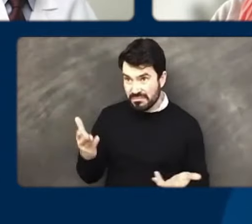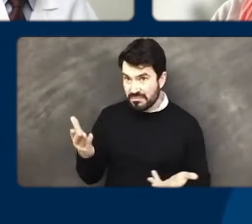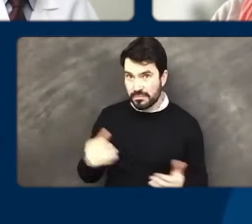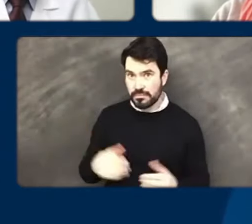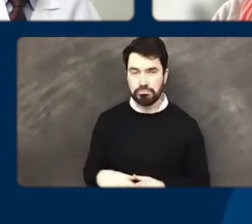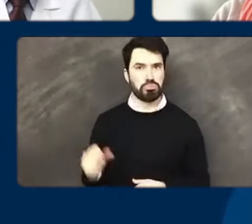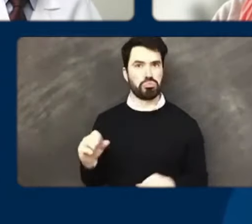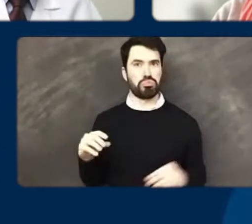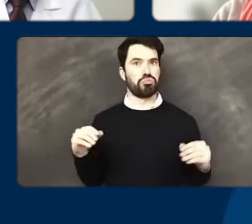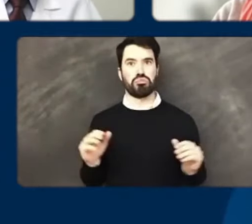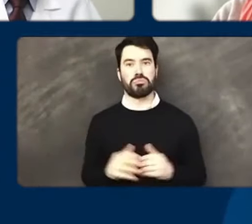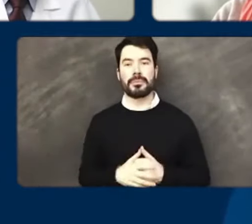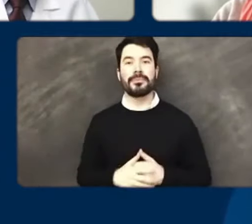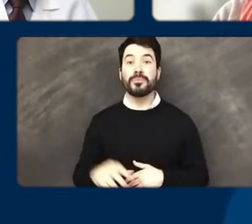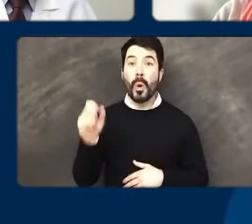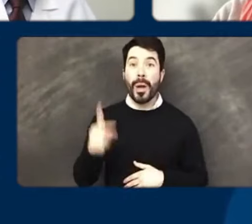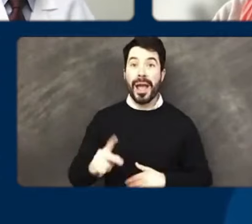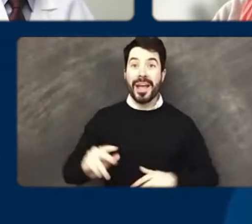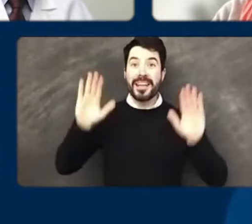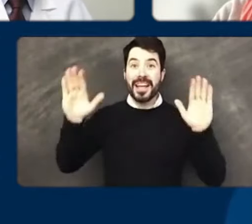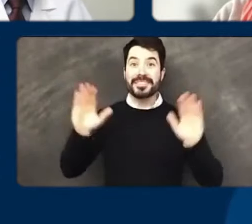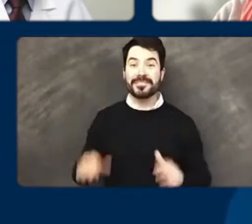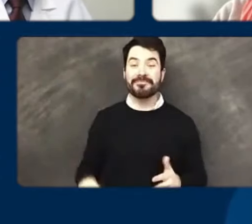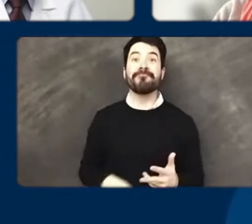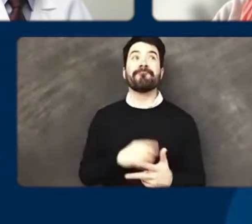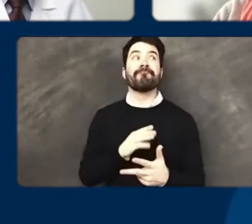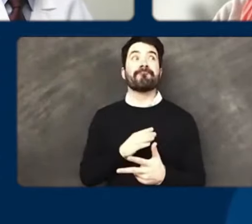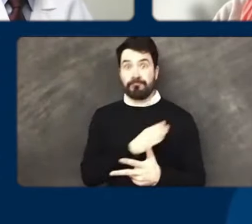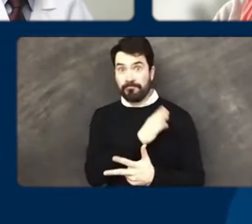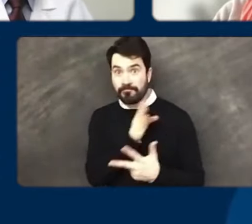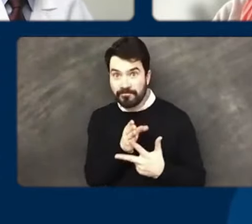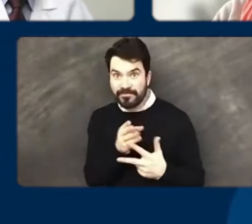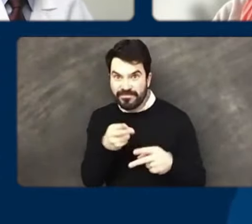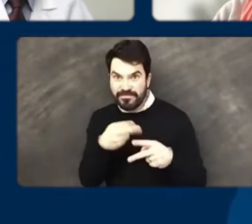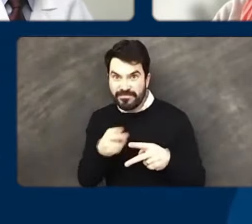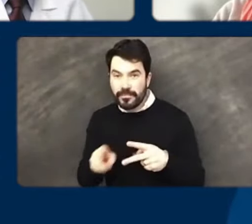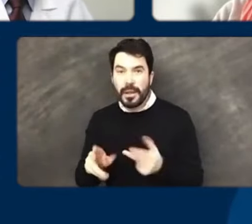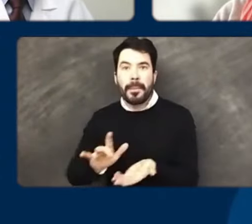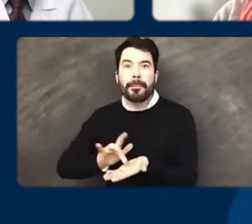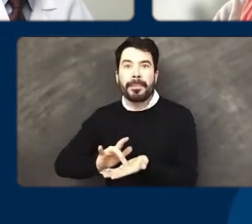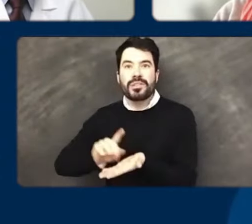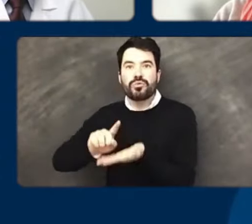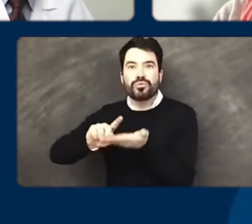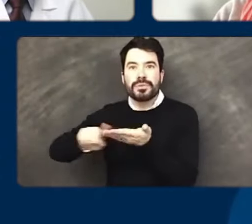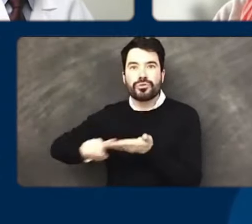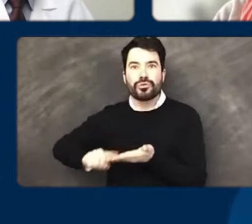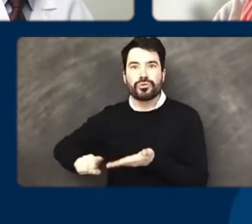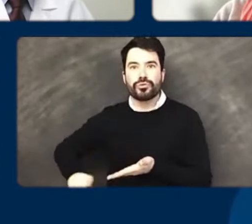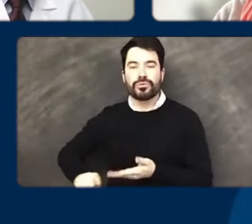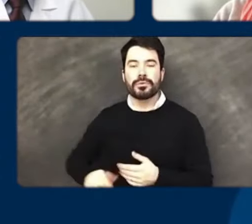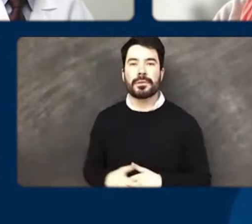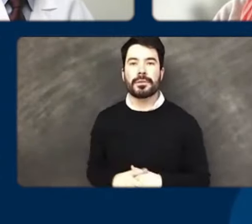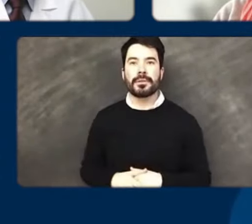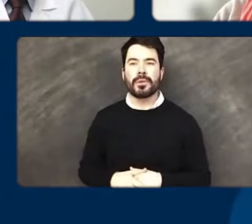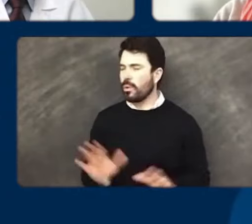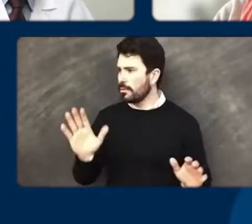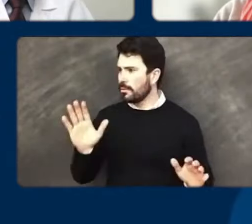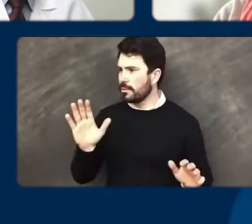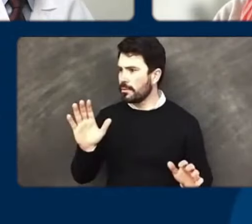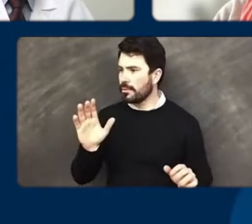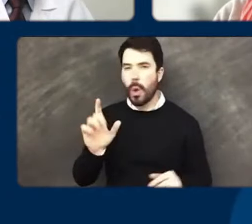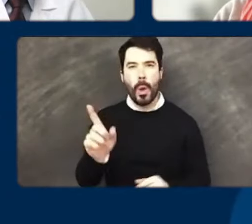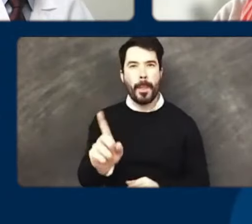Okay, excellent. Let's quickly talk about medical research. Actually, you know what?